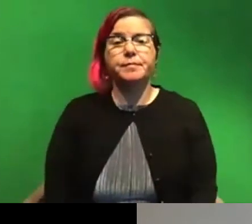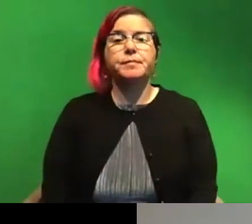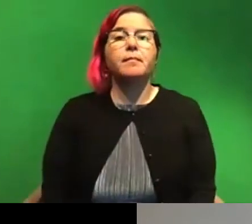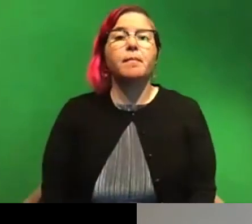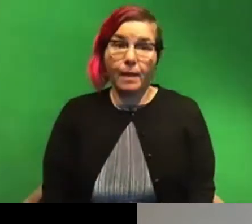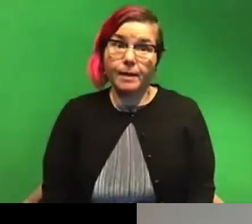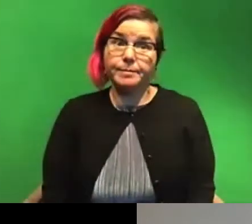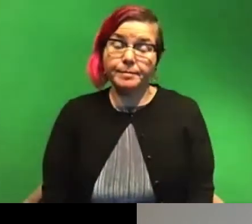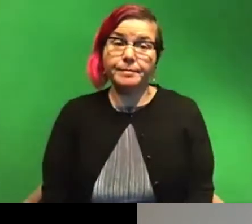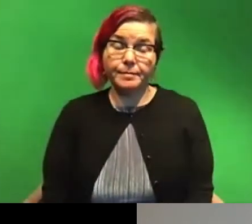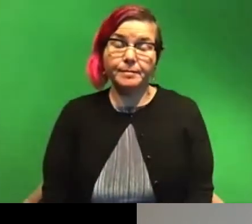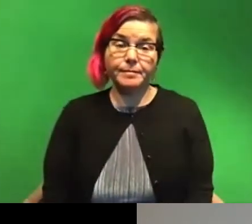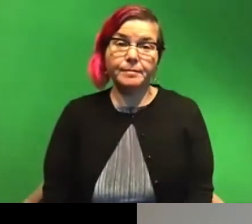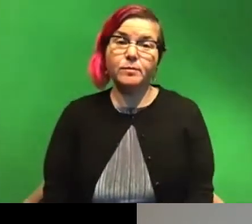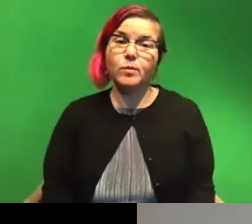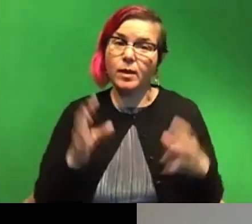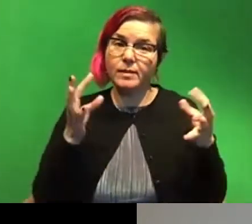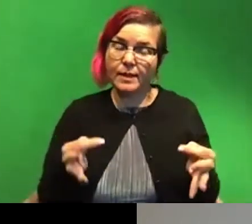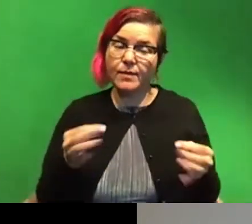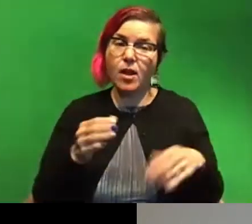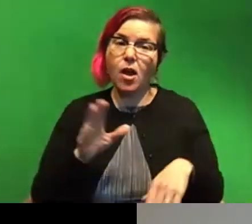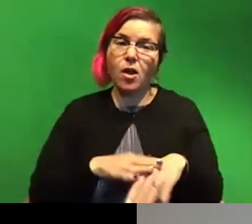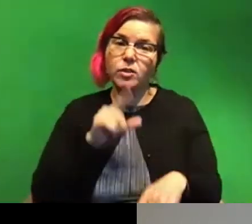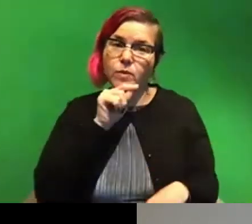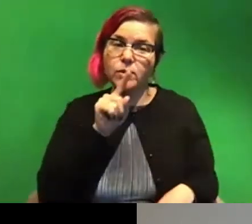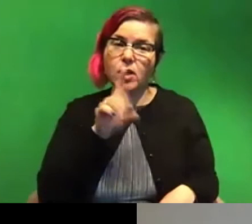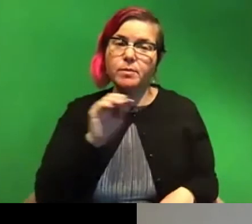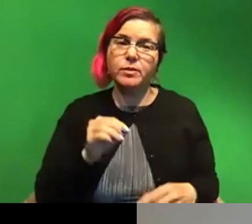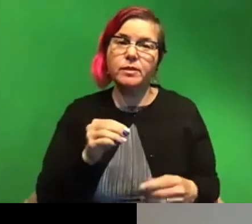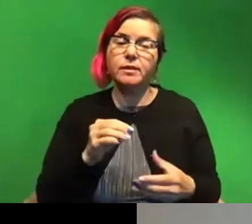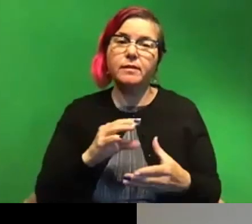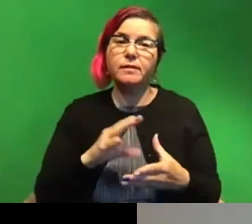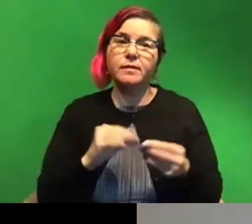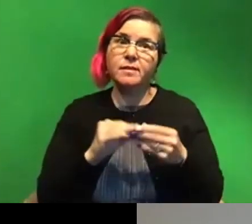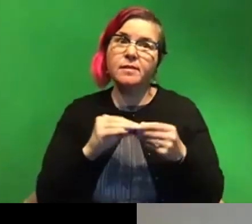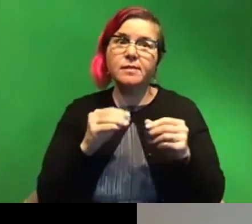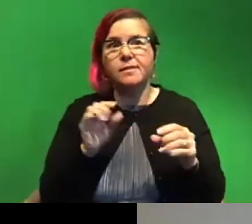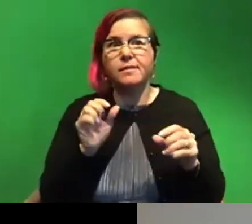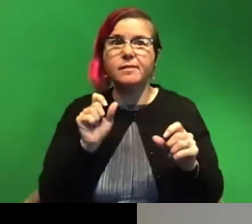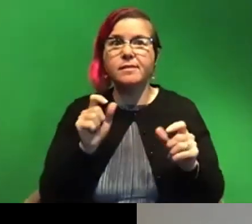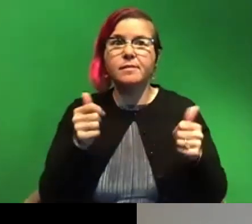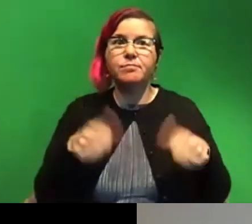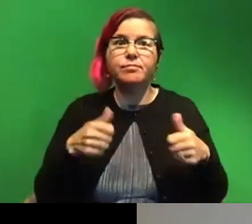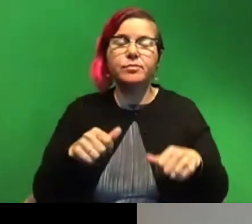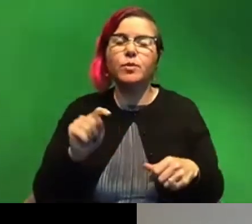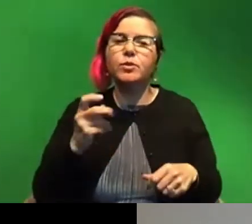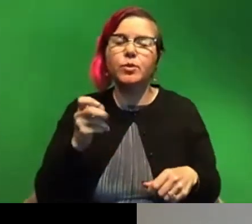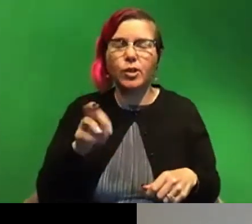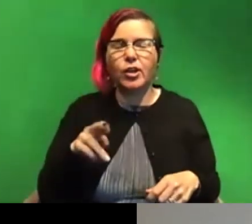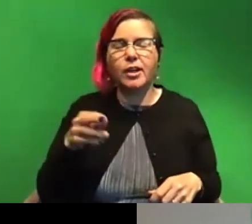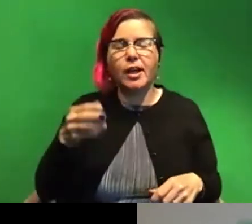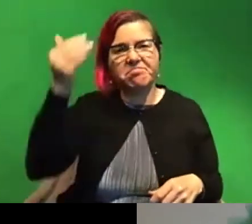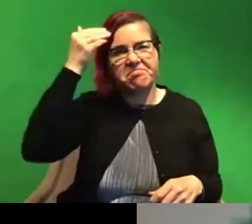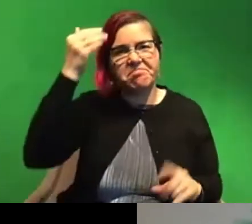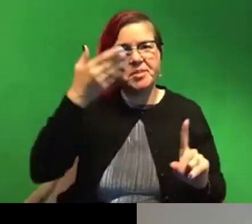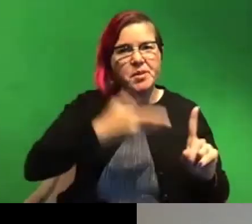Yeah, I definitely am on Twitter 100% of the time, talking constantly. So I think Twitter has a pretty good sense of who I